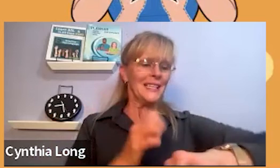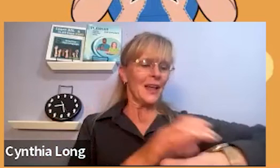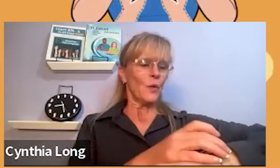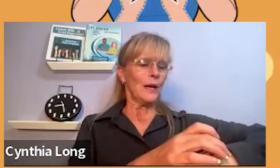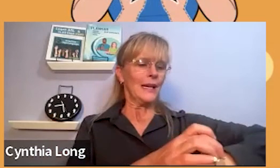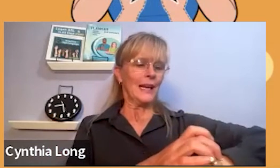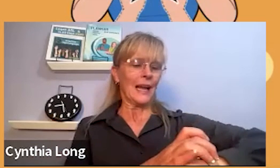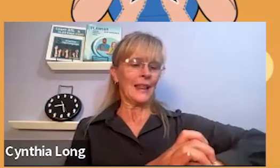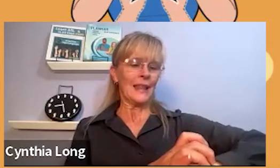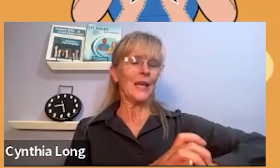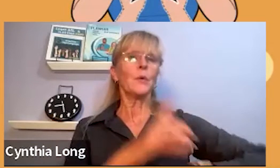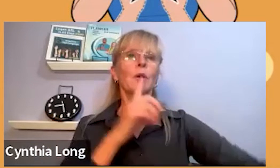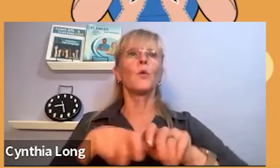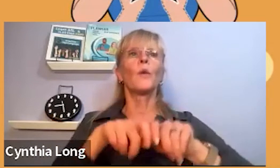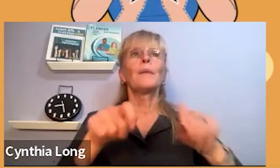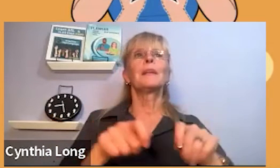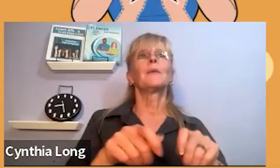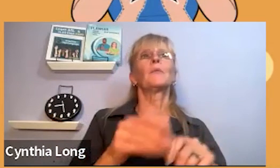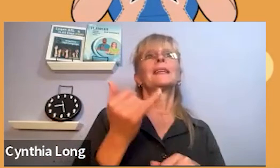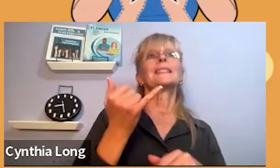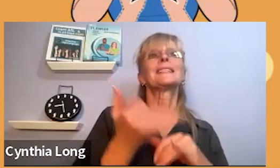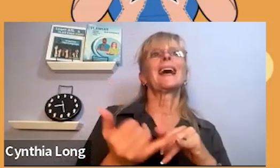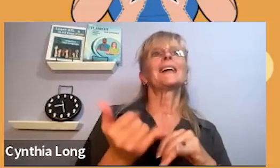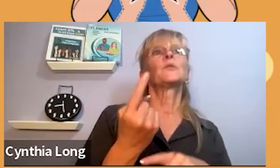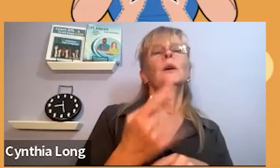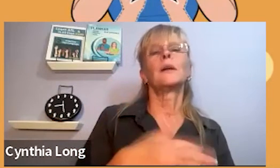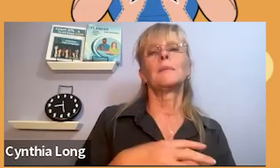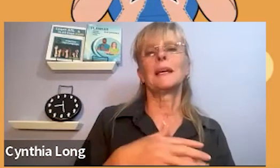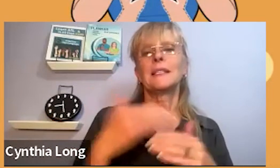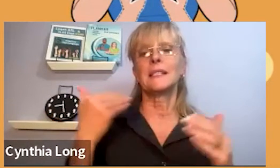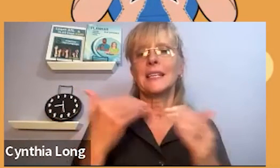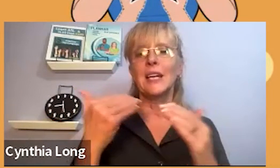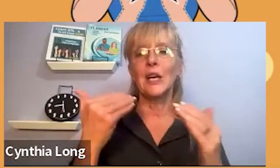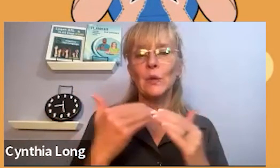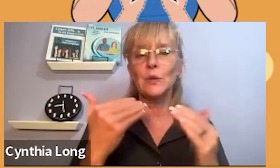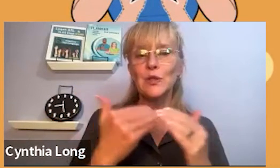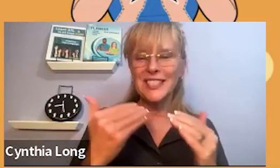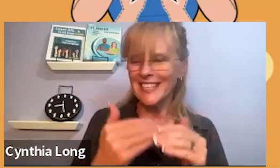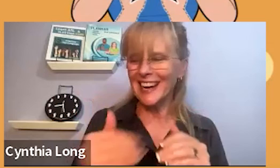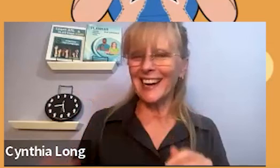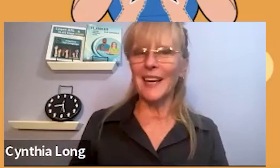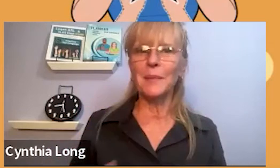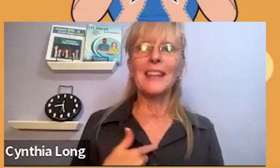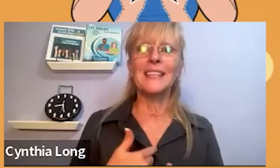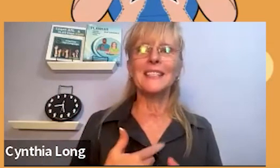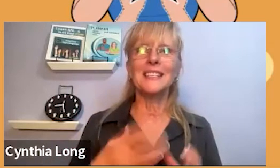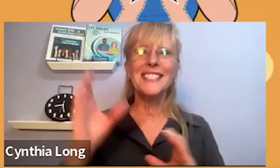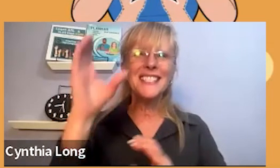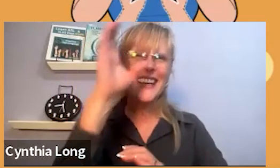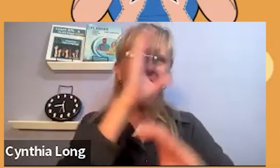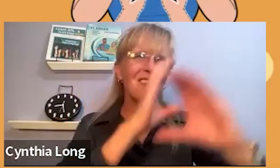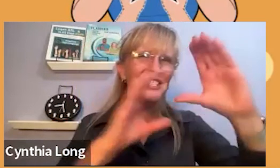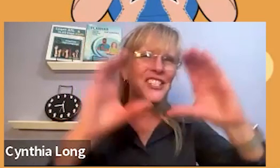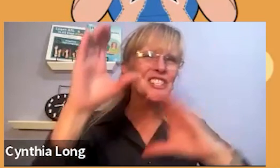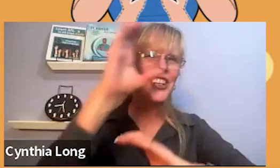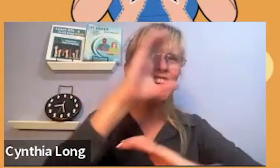here is another one, and I think we're going to wrap it up with this last one because it's getting closer to time, and this